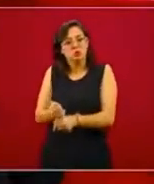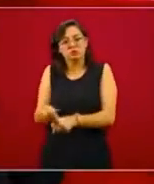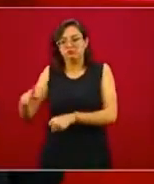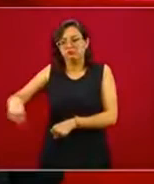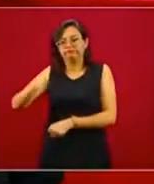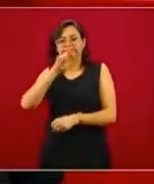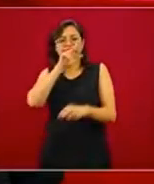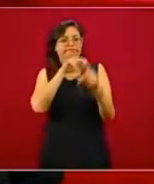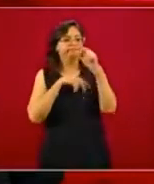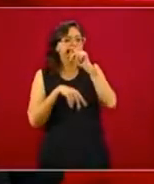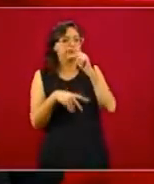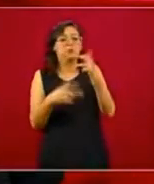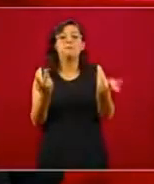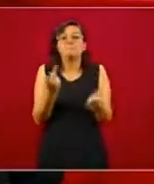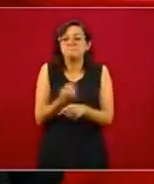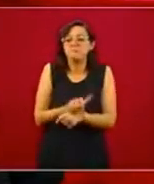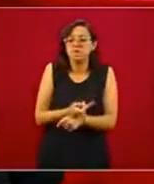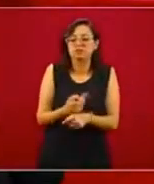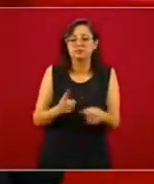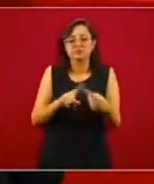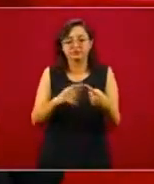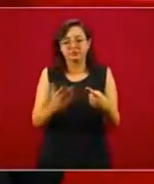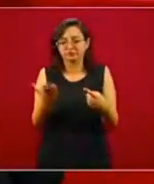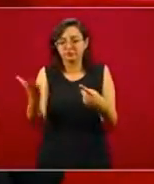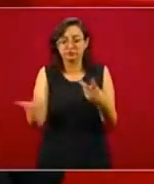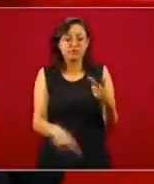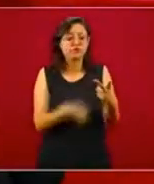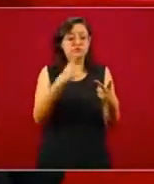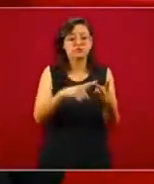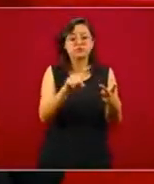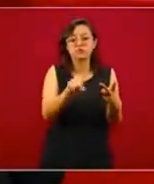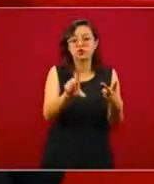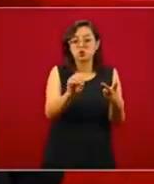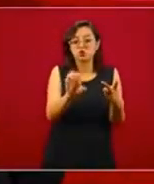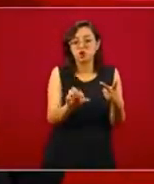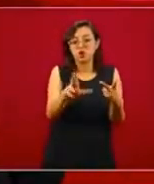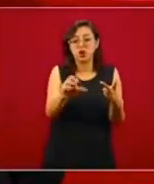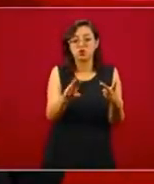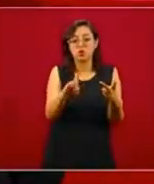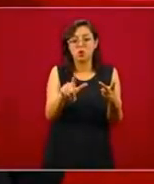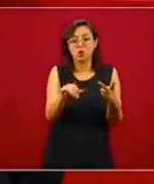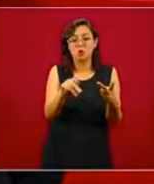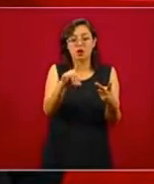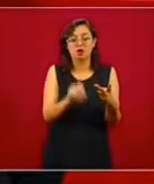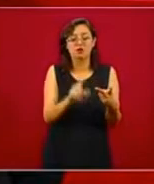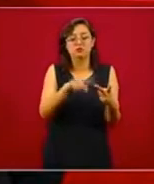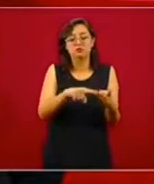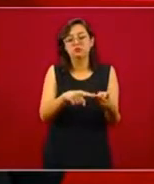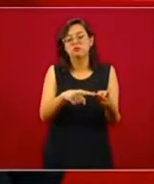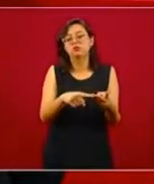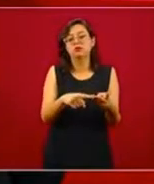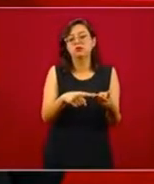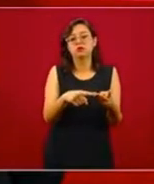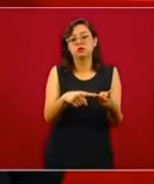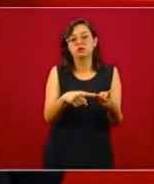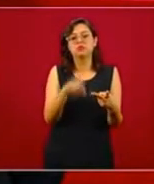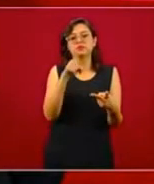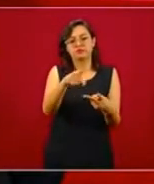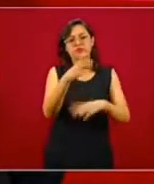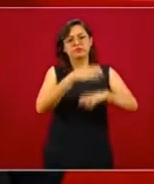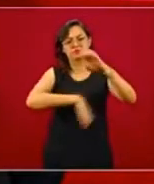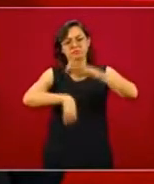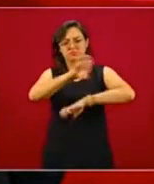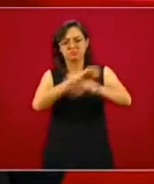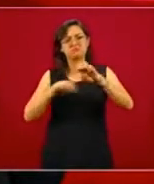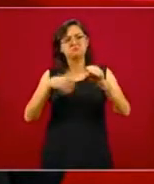further. And what is going to happen to them? They are very concerned. And for Mr. Zoe Robledo, I'd like to ask